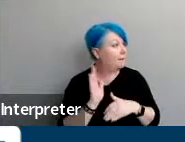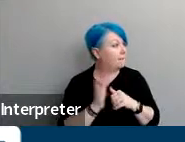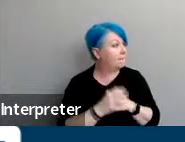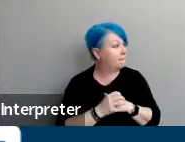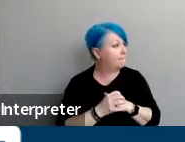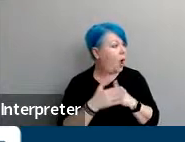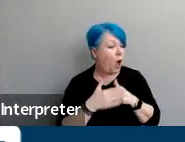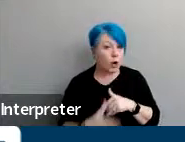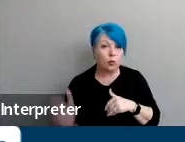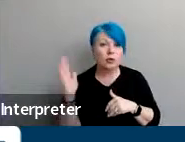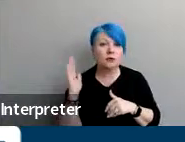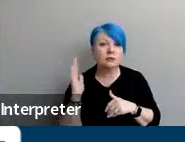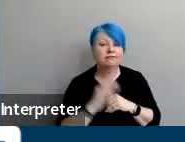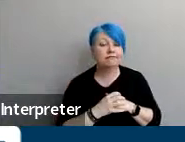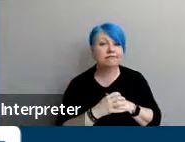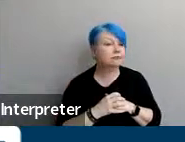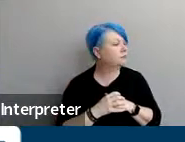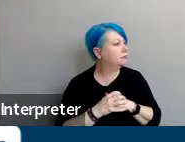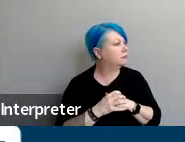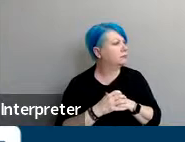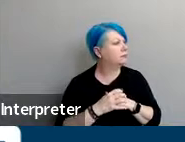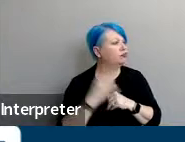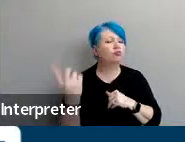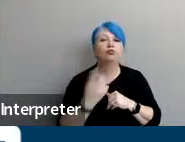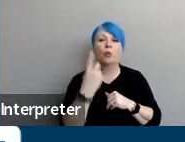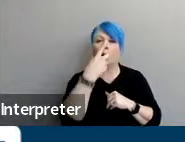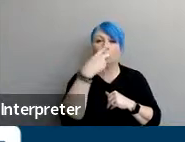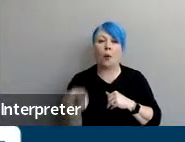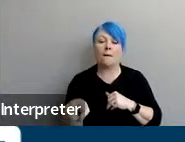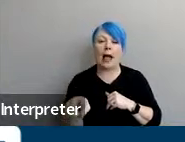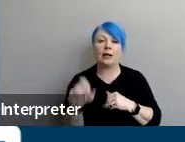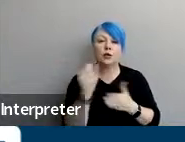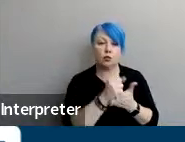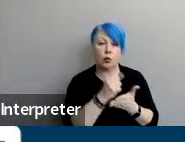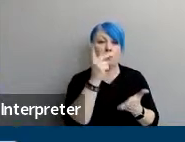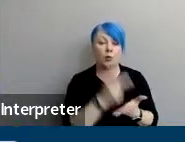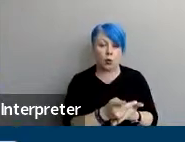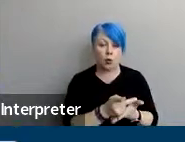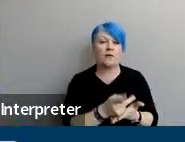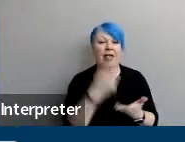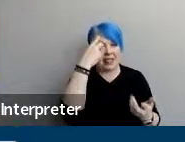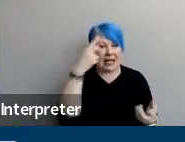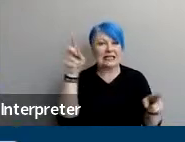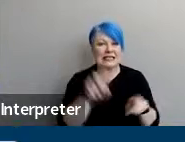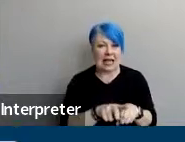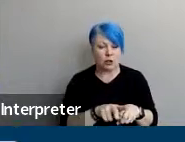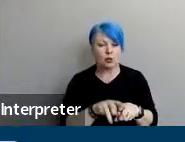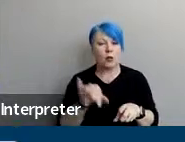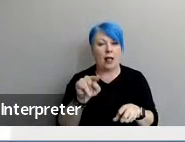right. One more. Would someone like to make an approval of consensual items?